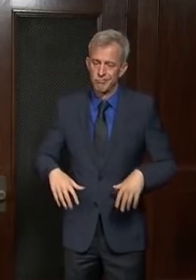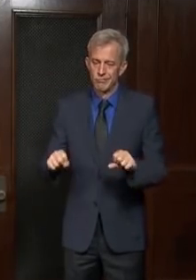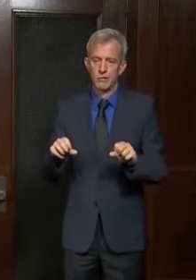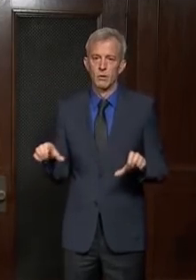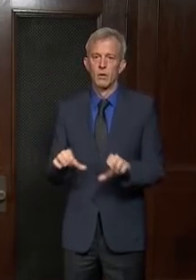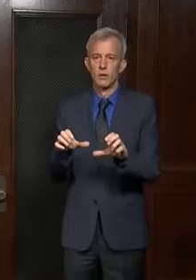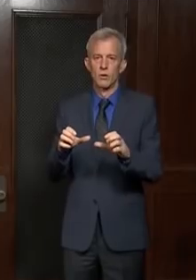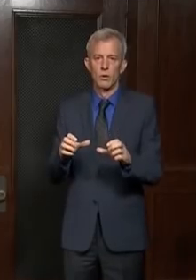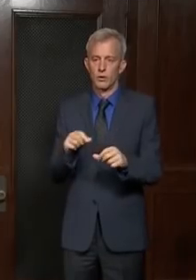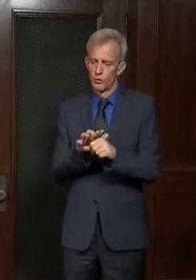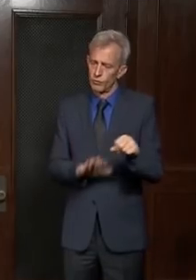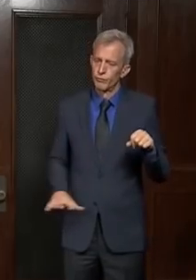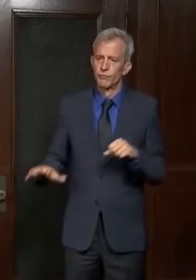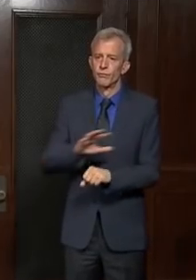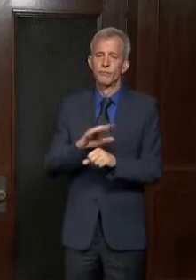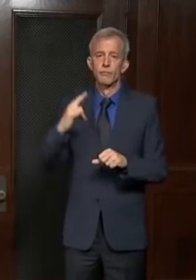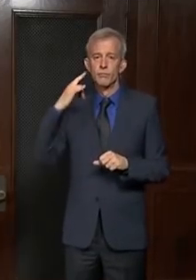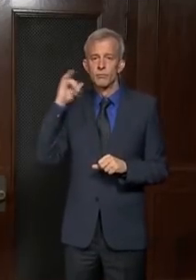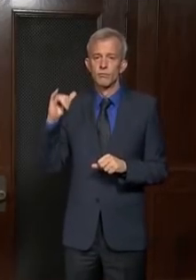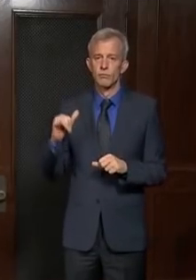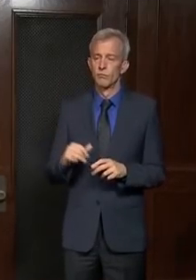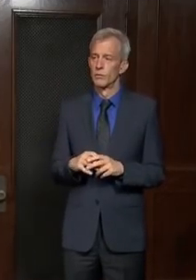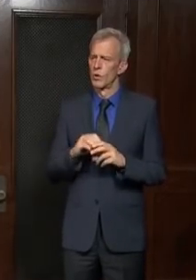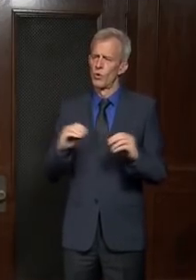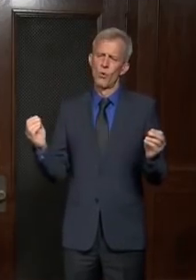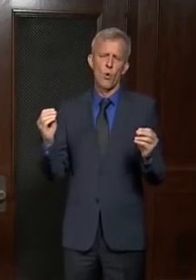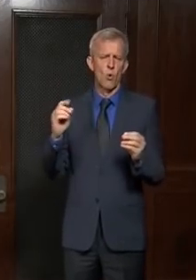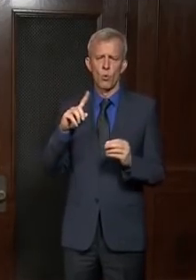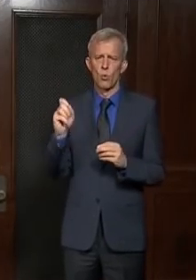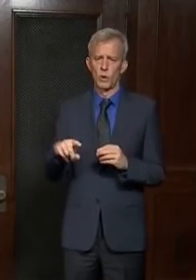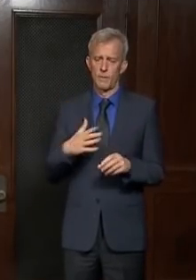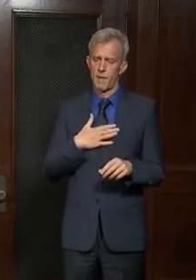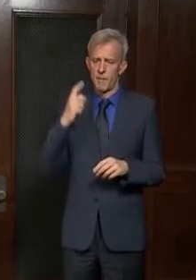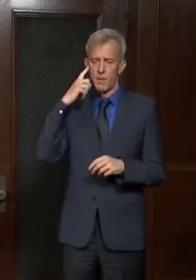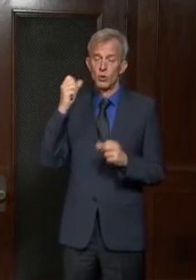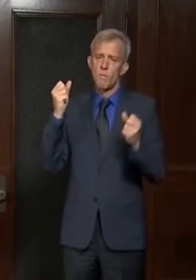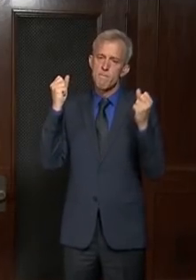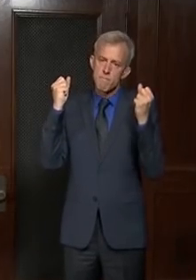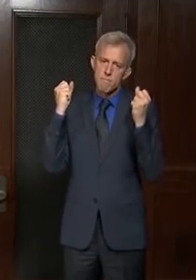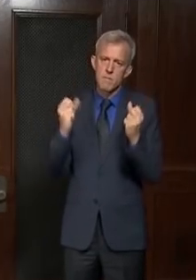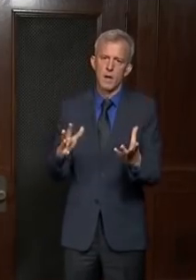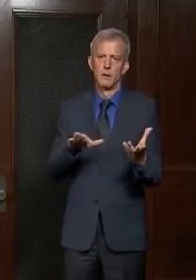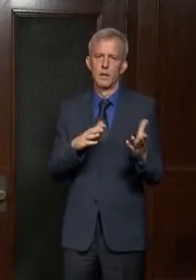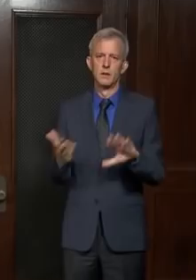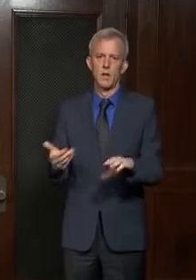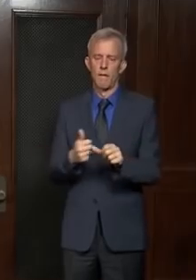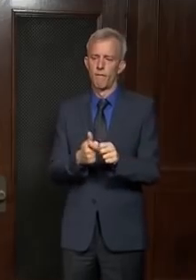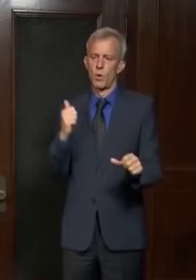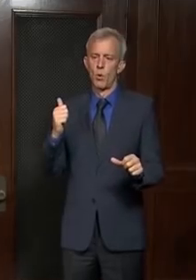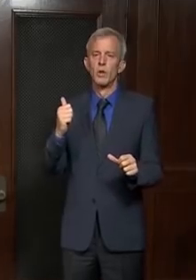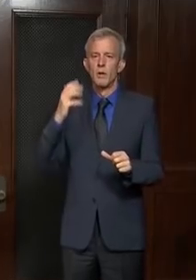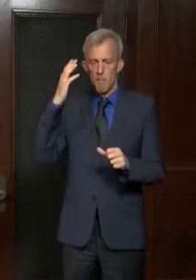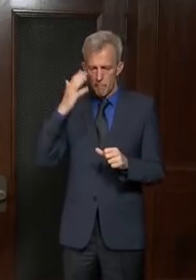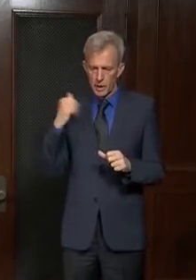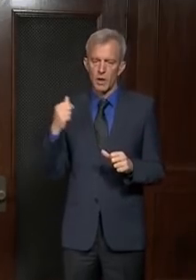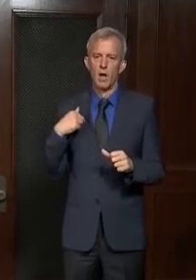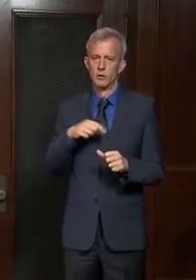throughout California. There is no question in my mind that so many deaths were averted because of those